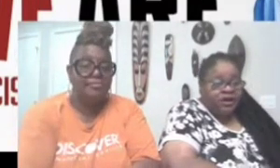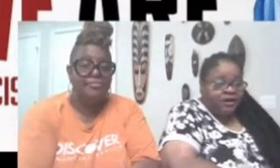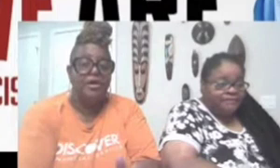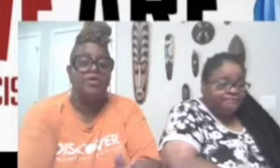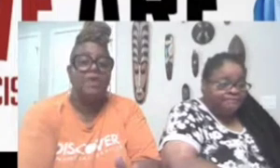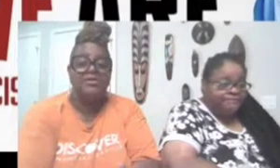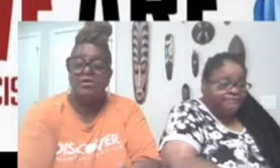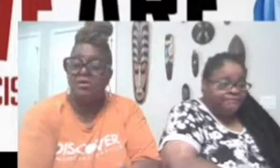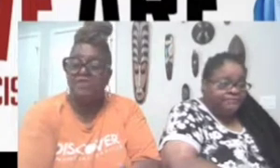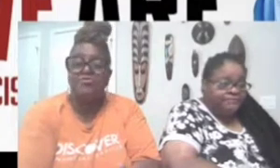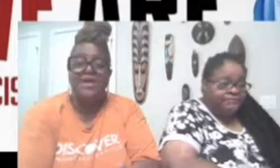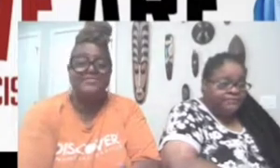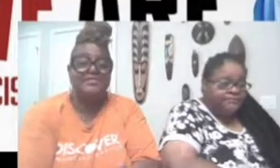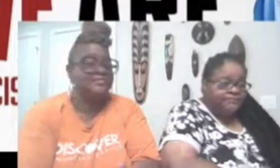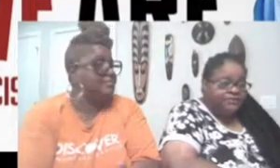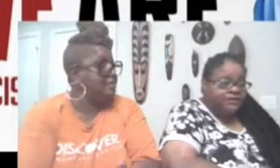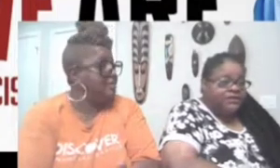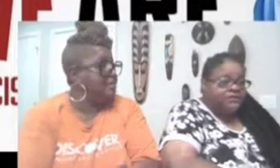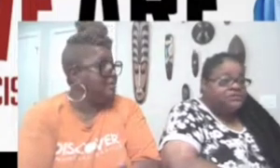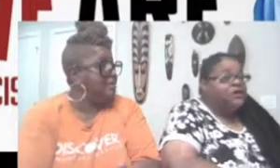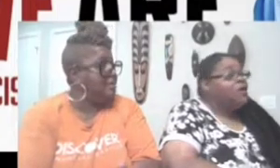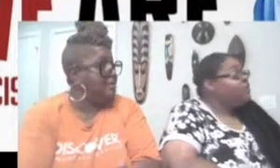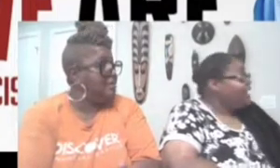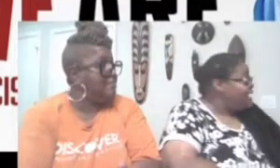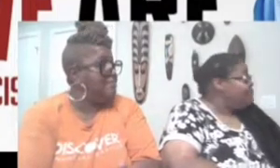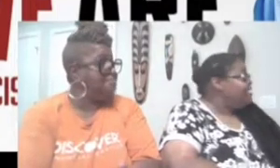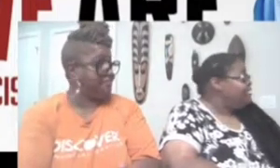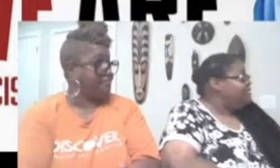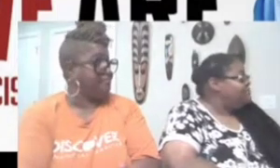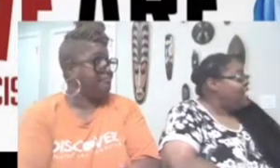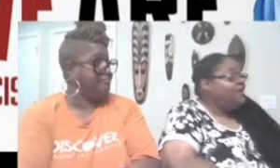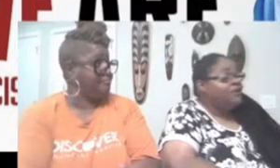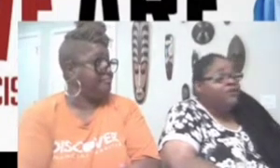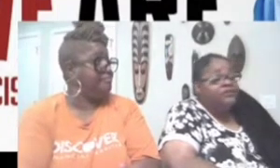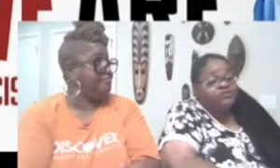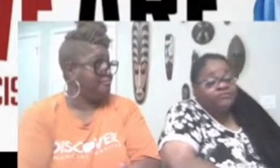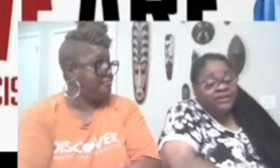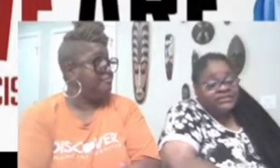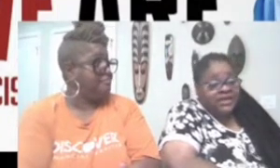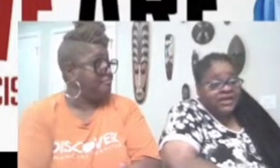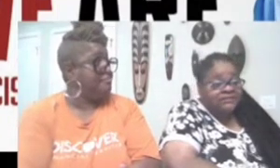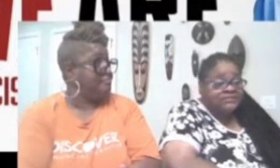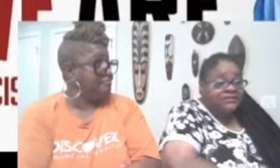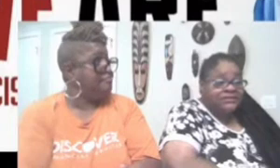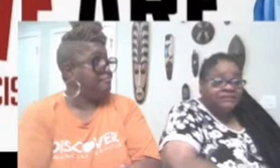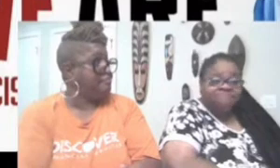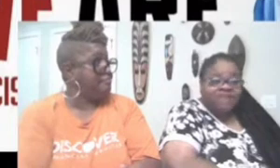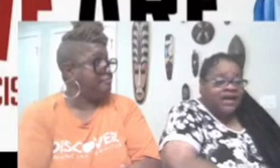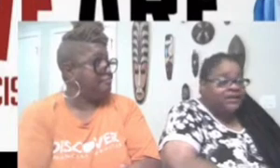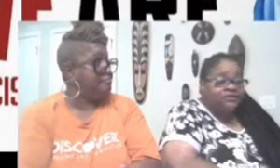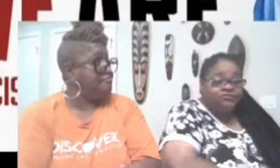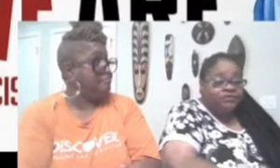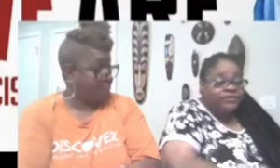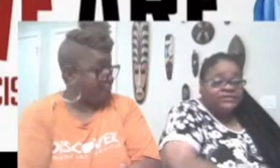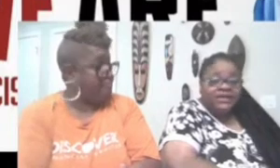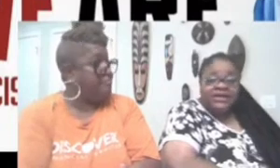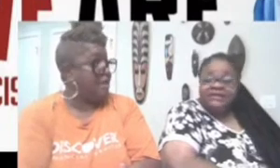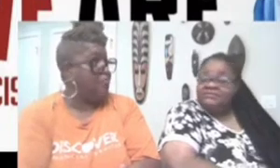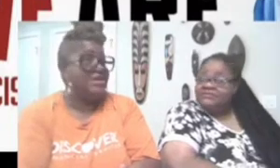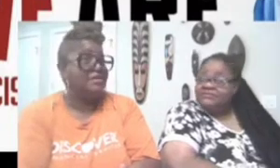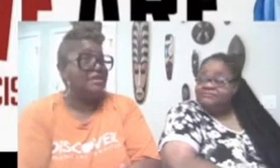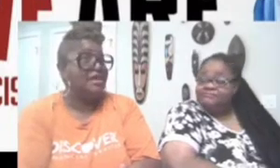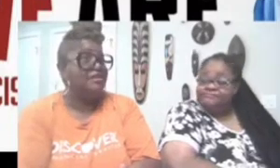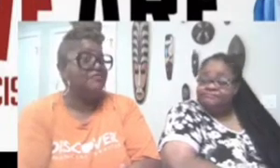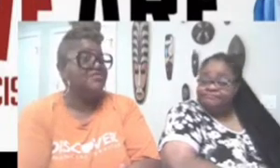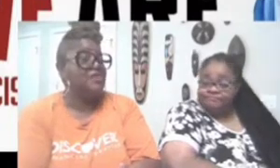are. A chronicle of racism. Sold and rented. I didn't know that you can rent slaves. I didn't know you can rent slaves.